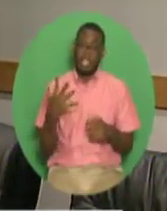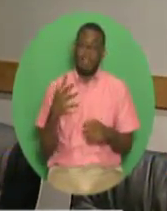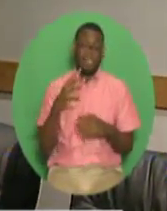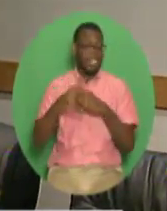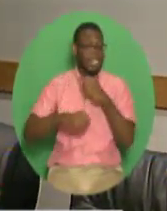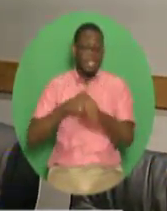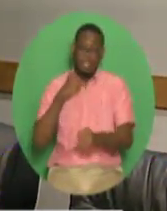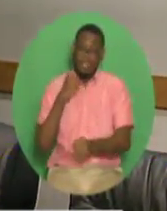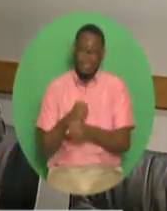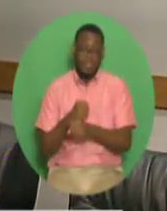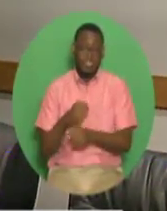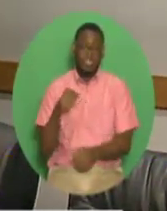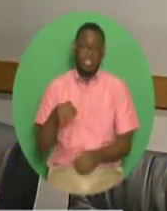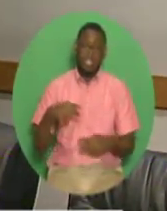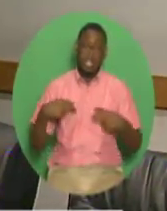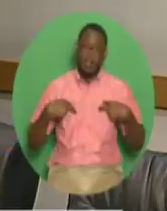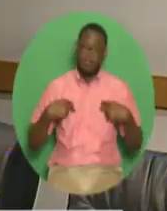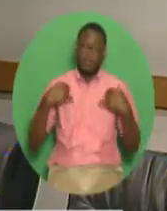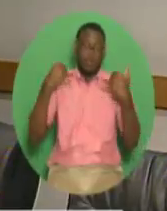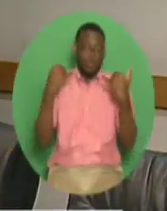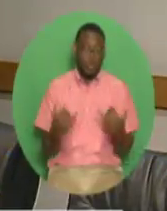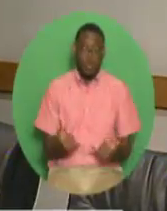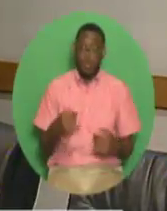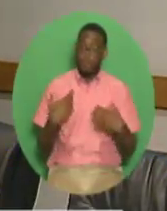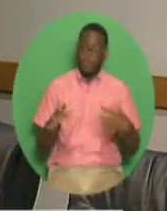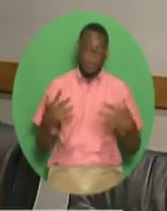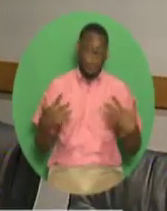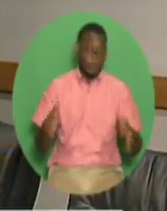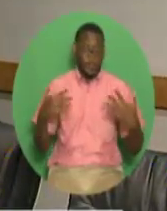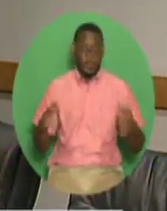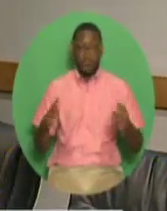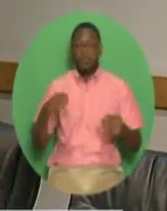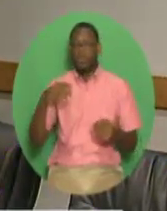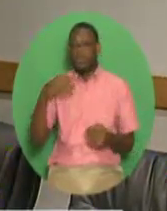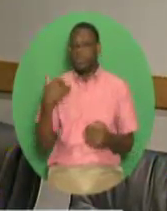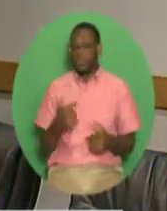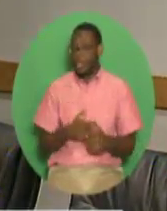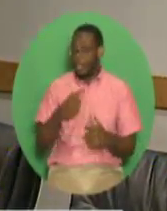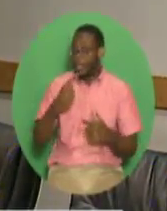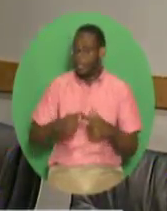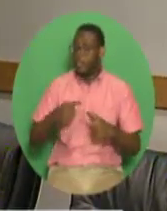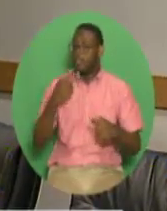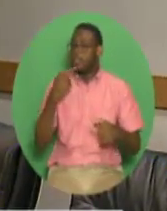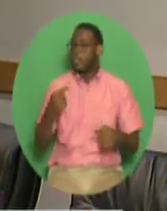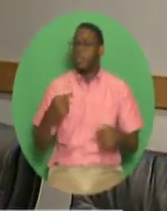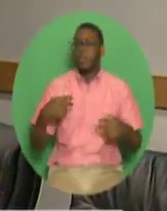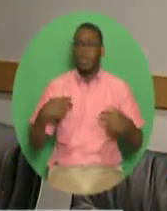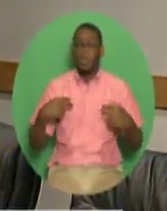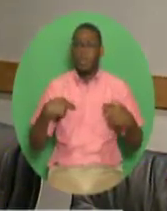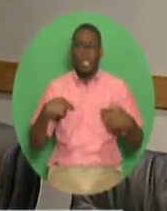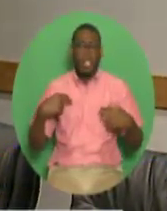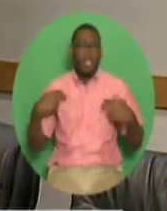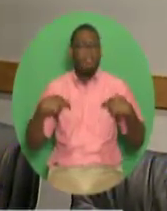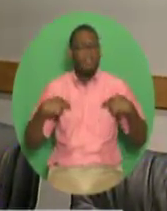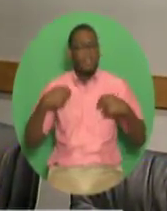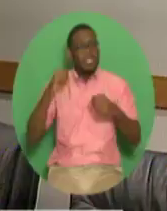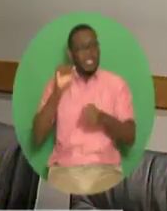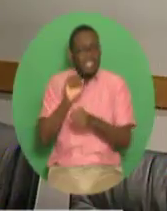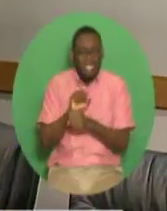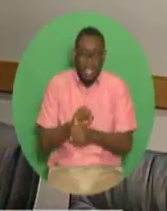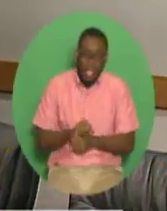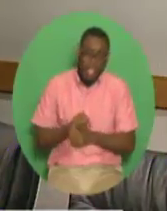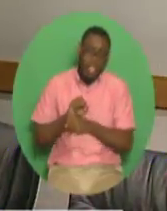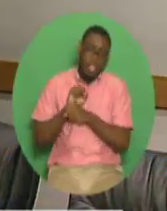have been, and they had to come down to the economic crash worldwide. And we are now going through that with the realities of what this government has